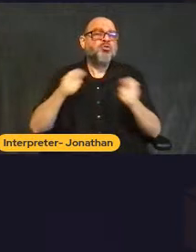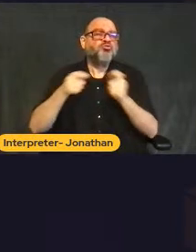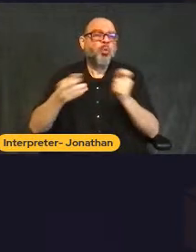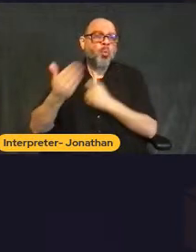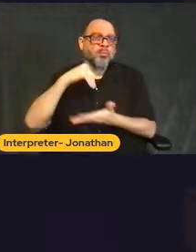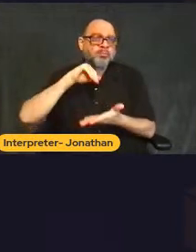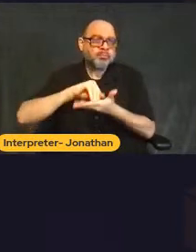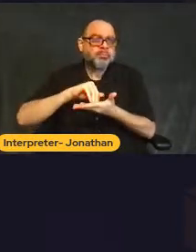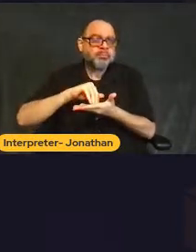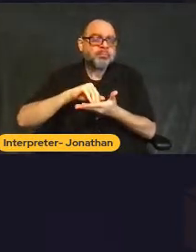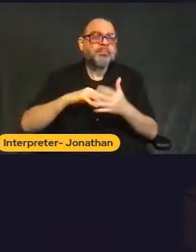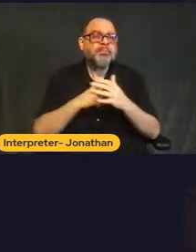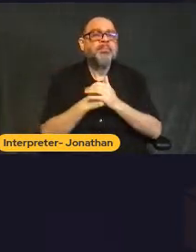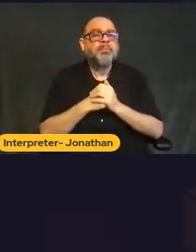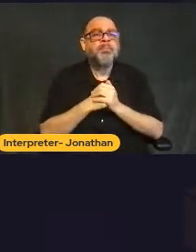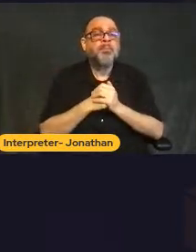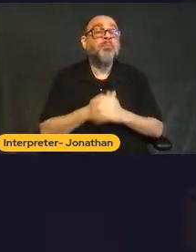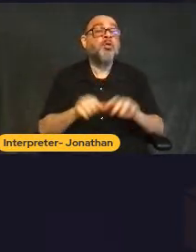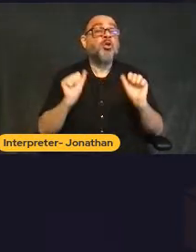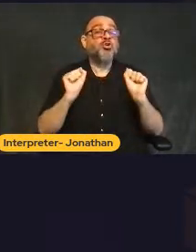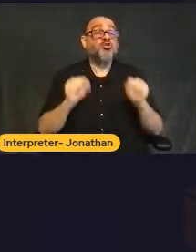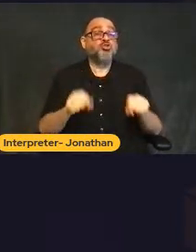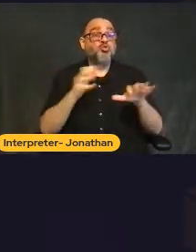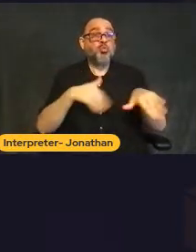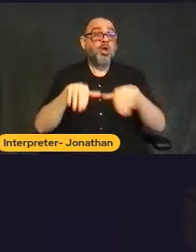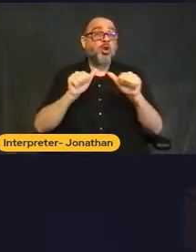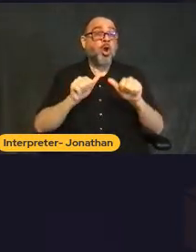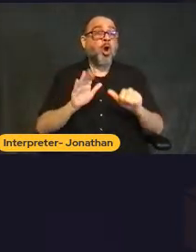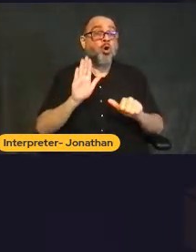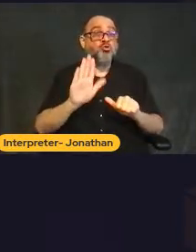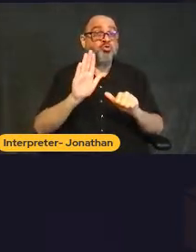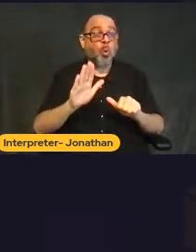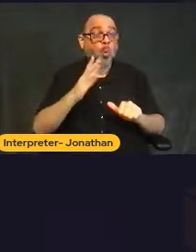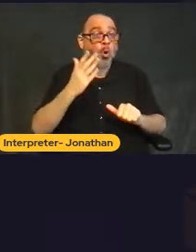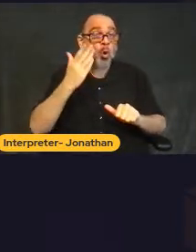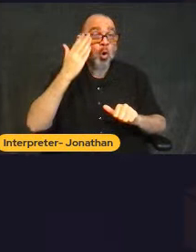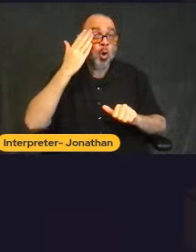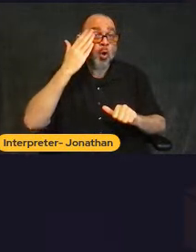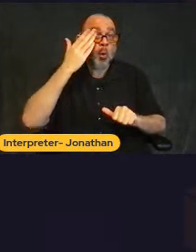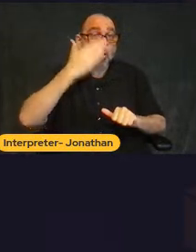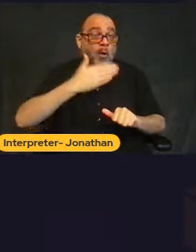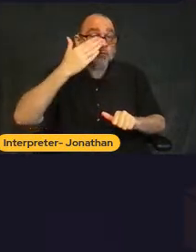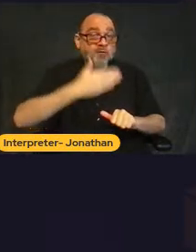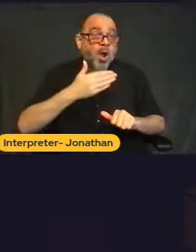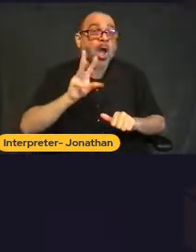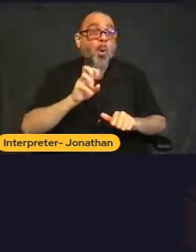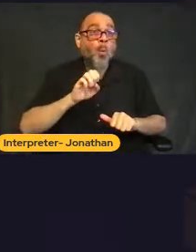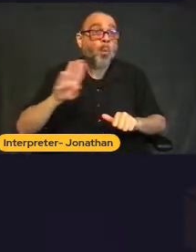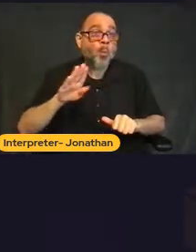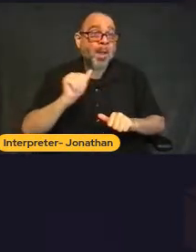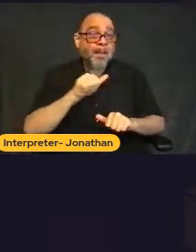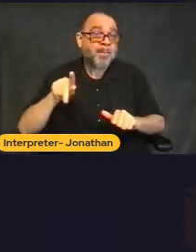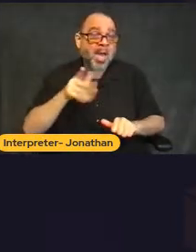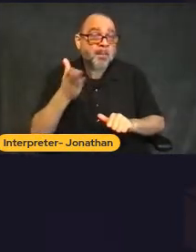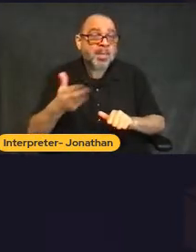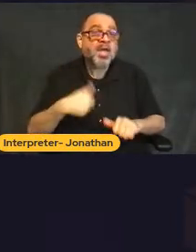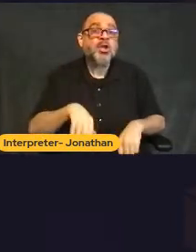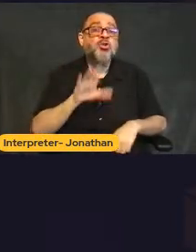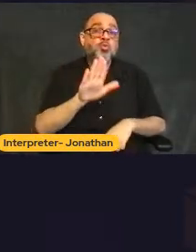app. You can host your front end web app over there. You can set up your